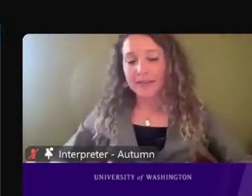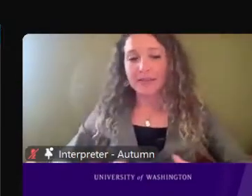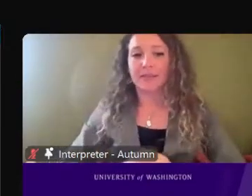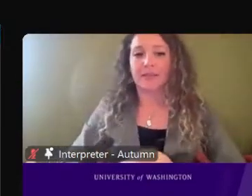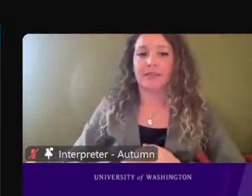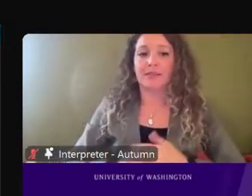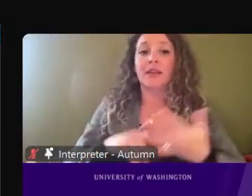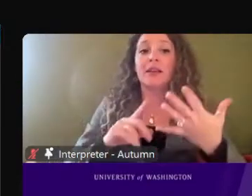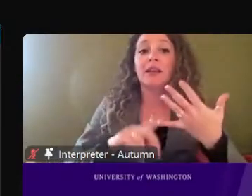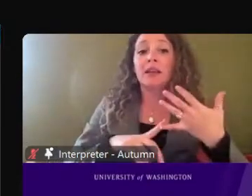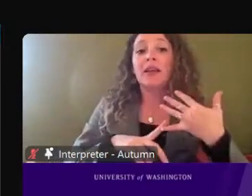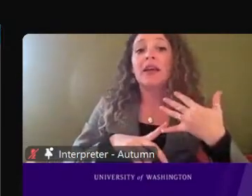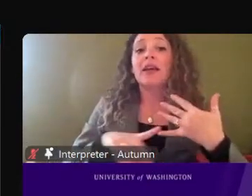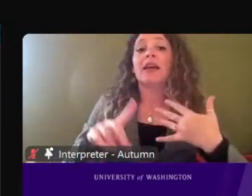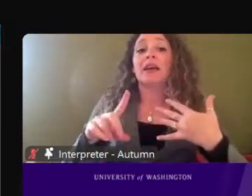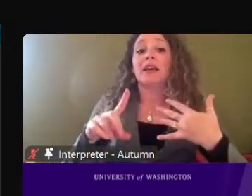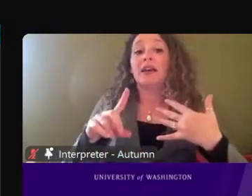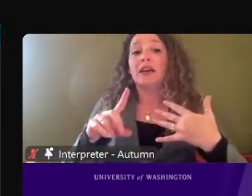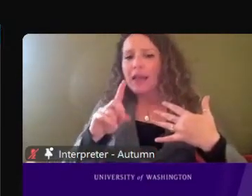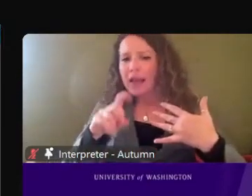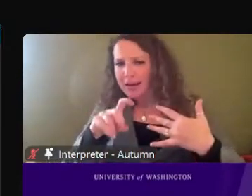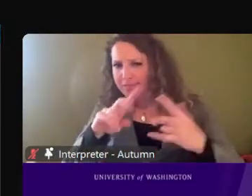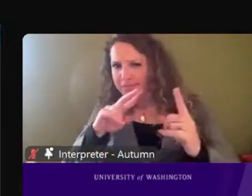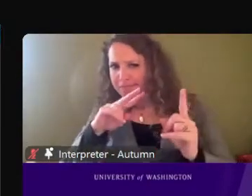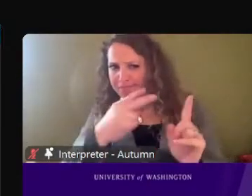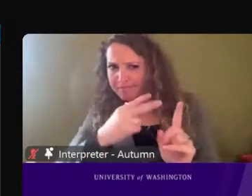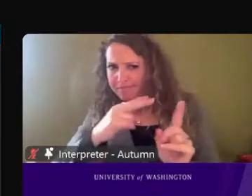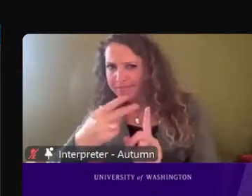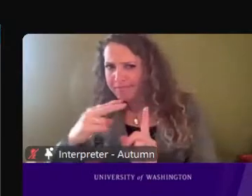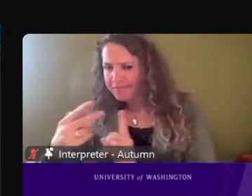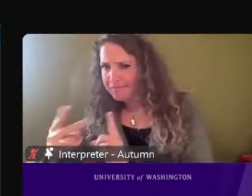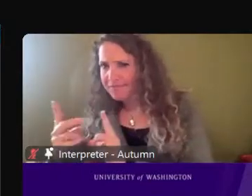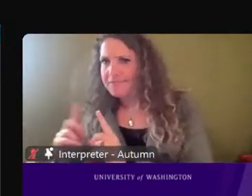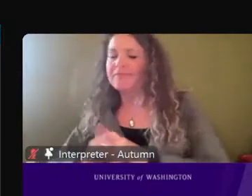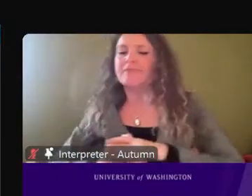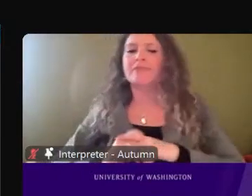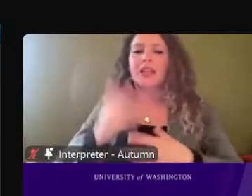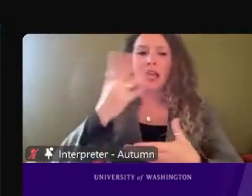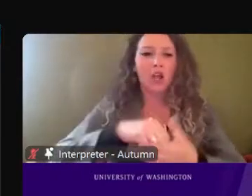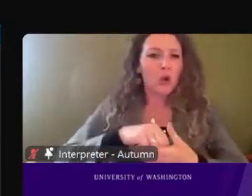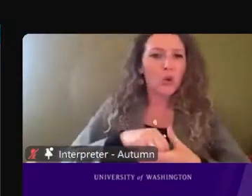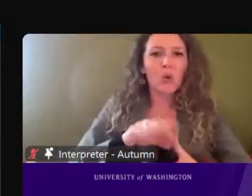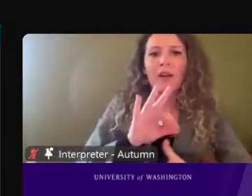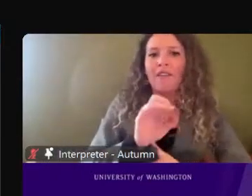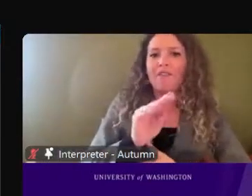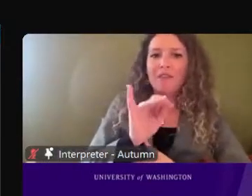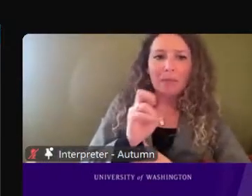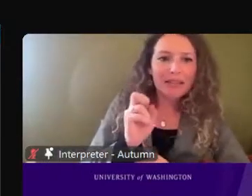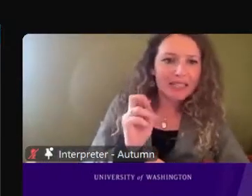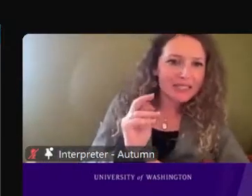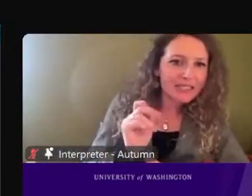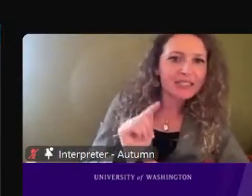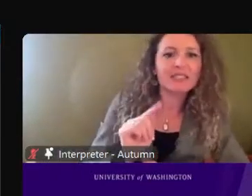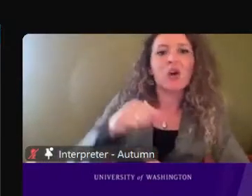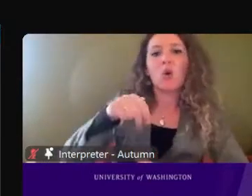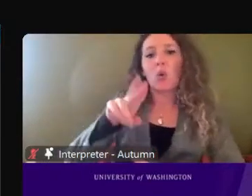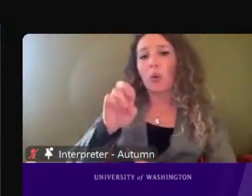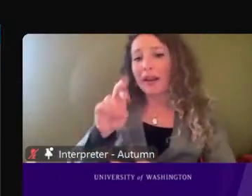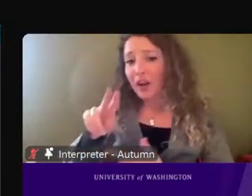be examined from critical and intersectional lenses that include feminist, queer, and race theories.